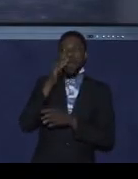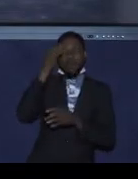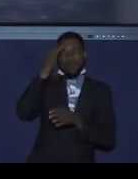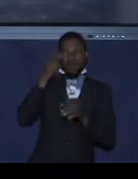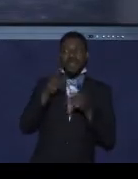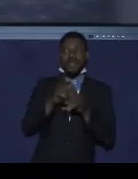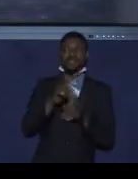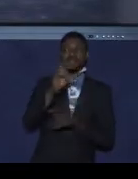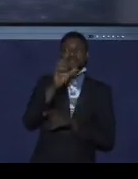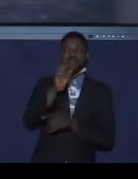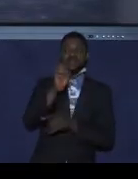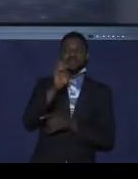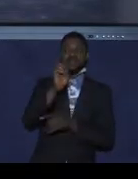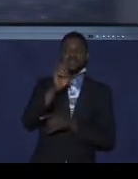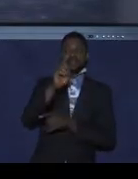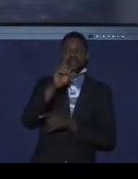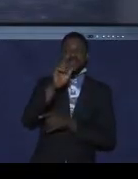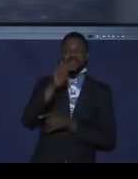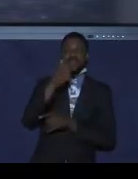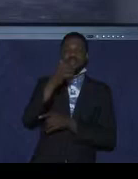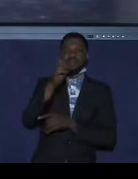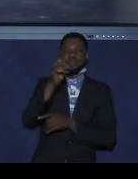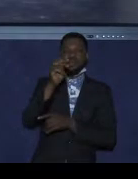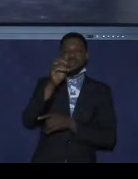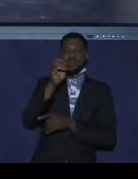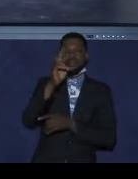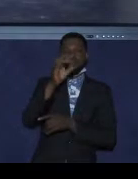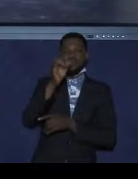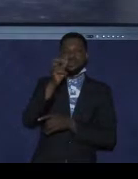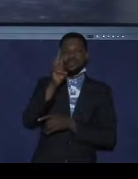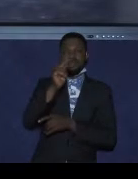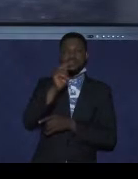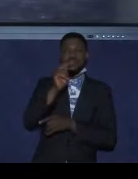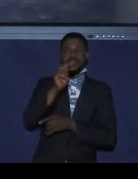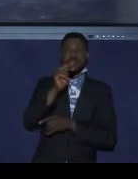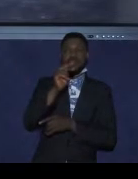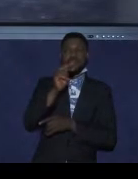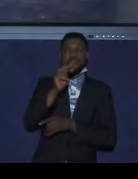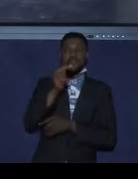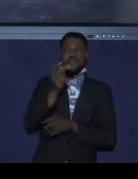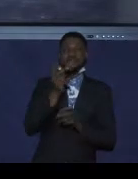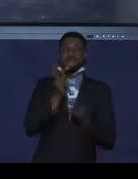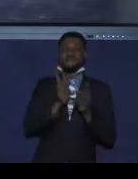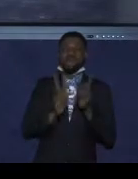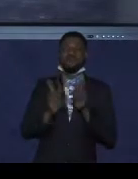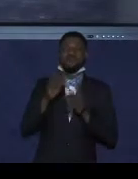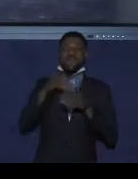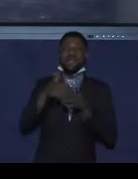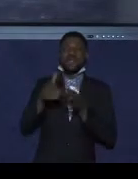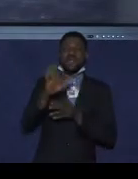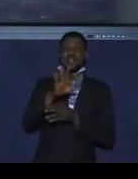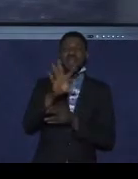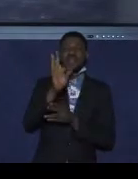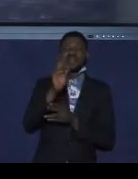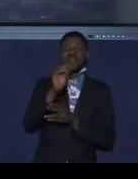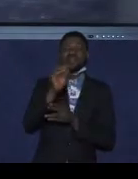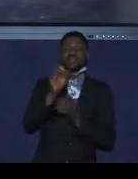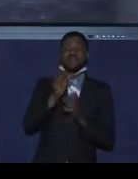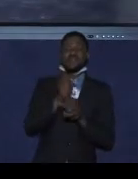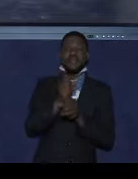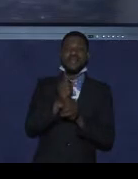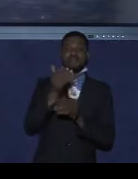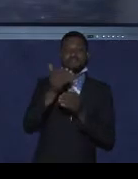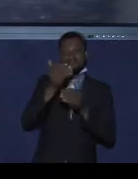as sexagenarian. Sexagenarian. Say that. Good. What about people in